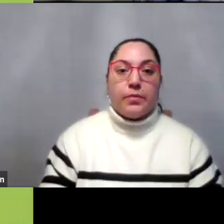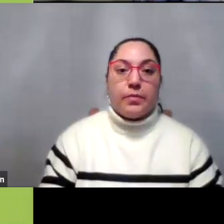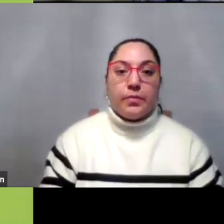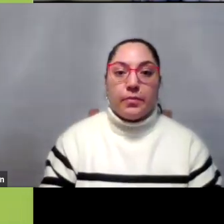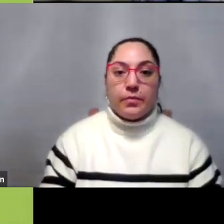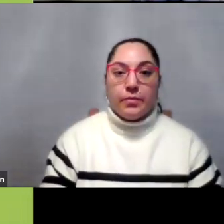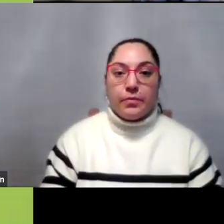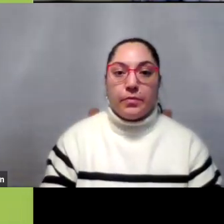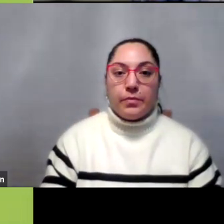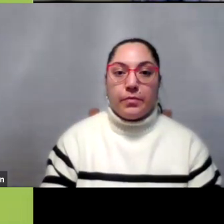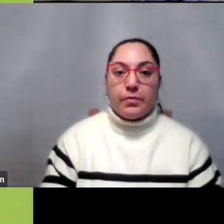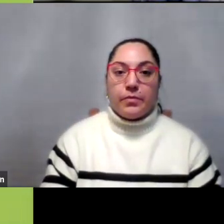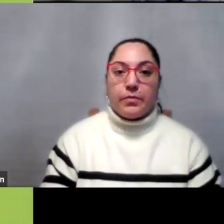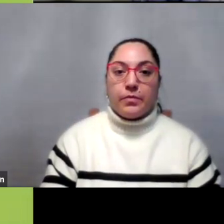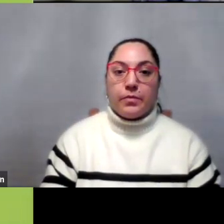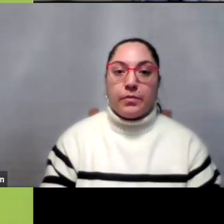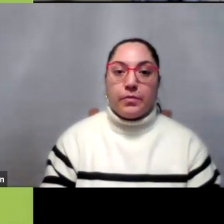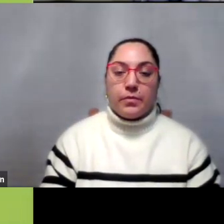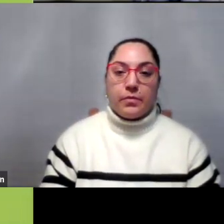service. Okay.